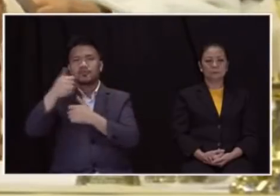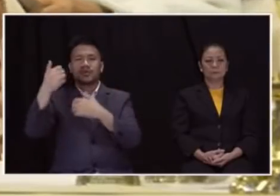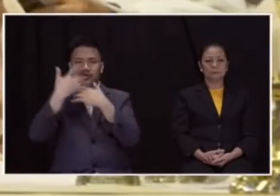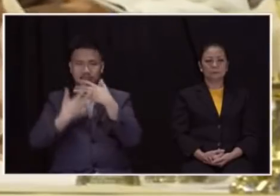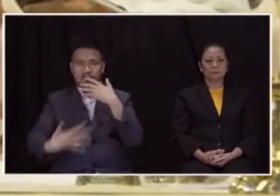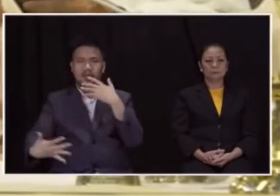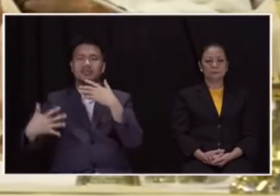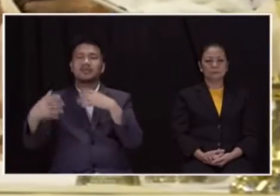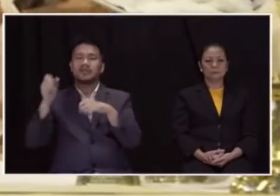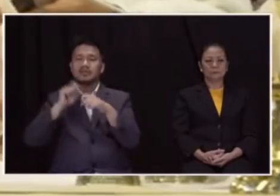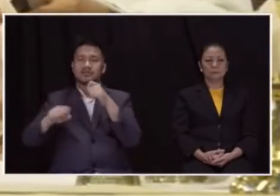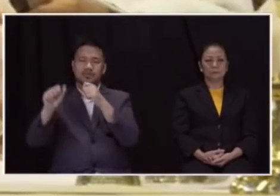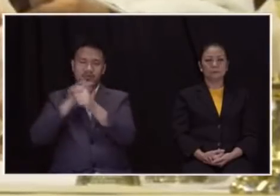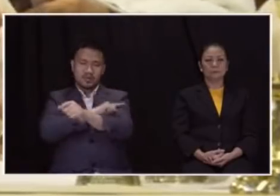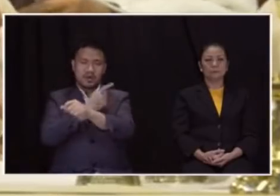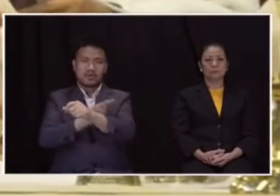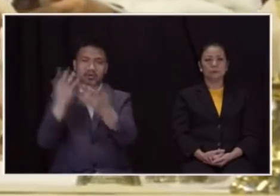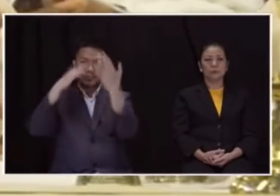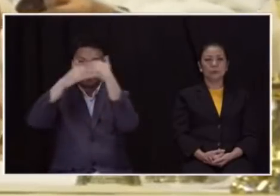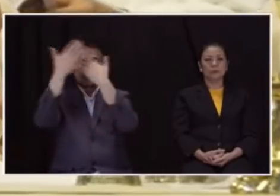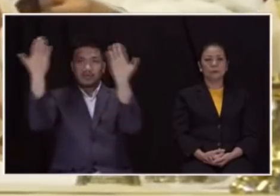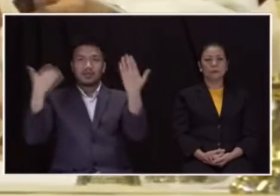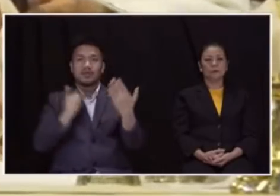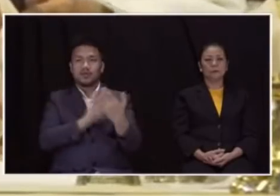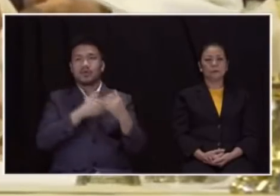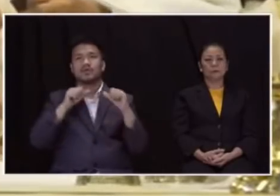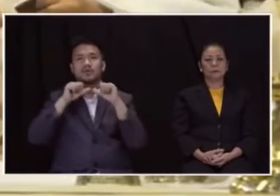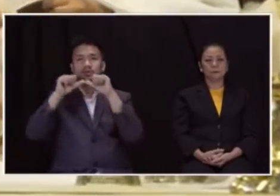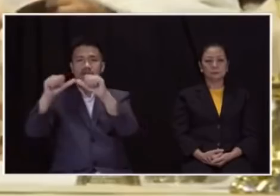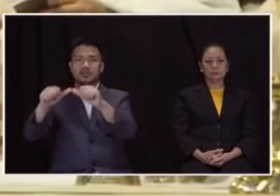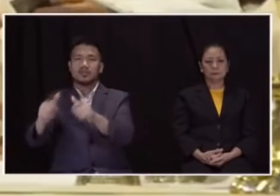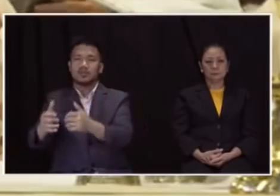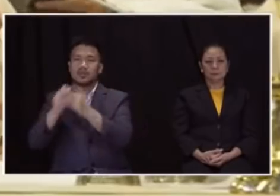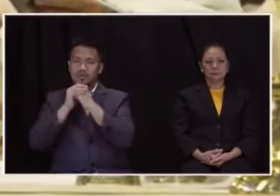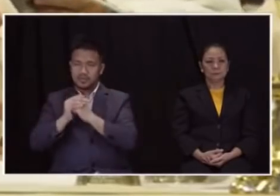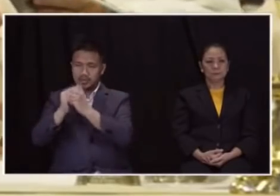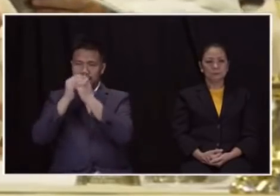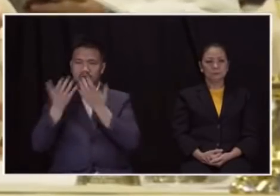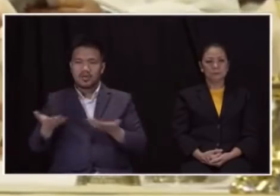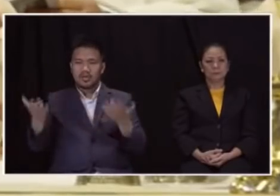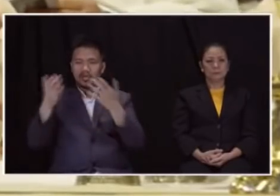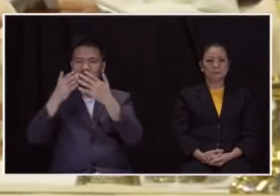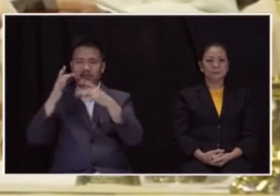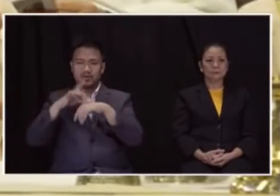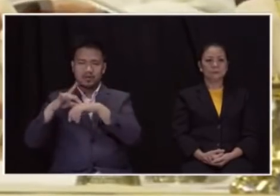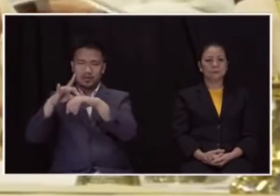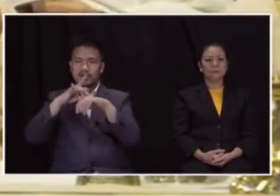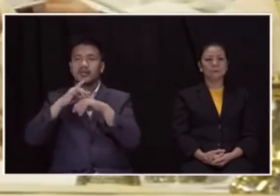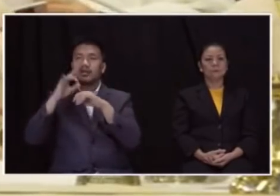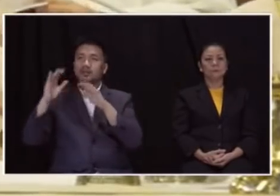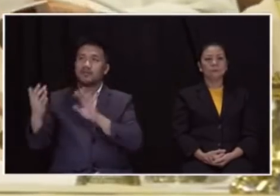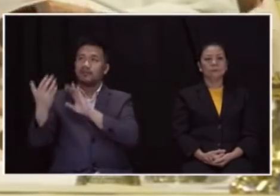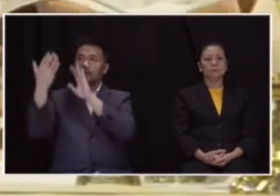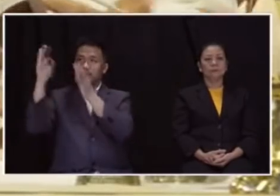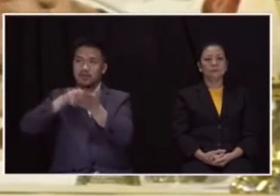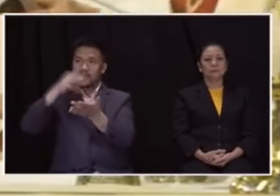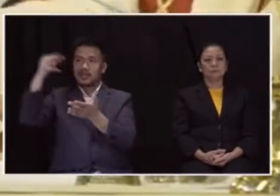heaven, we worship you constantly on earth and before your majesty without end we